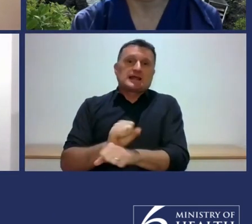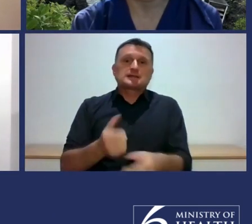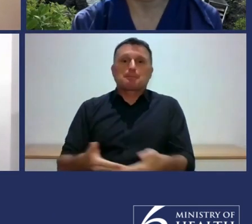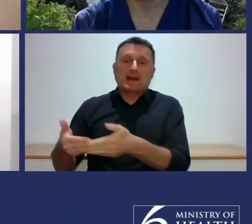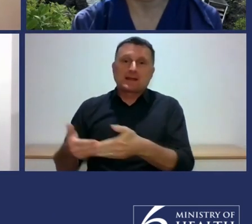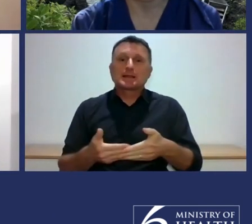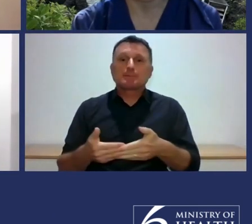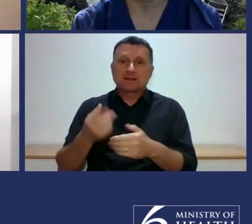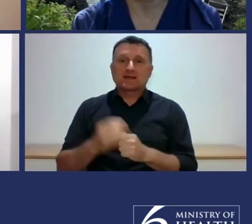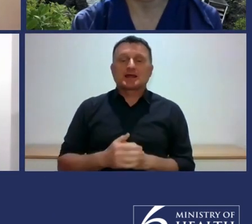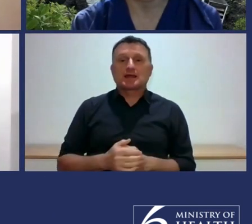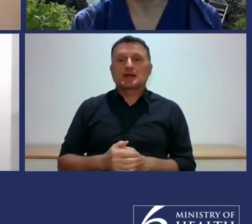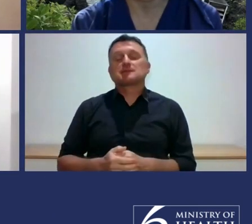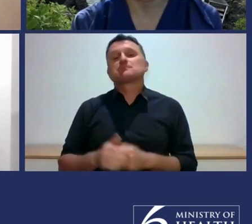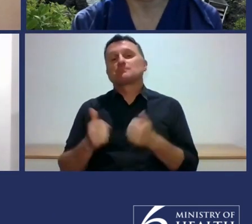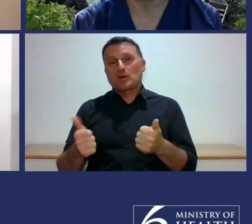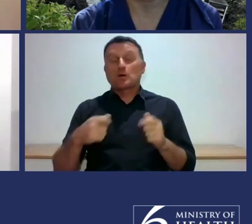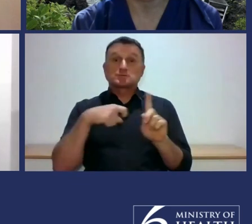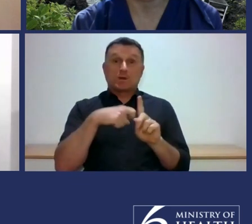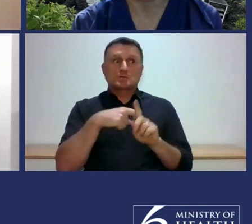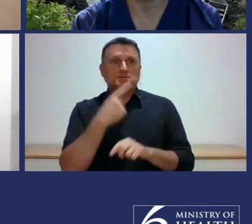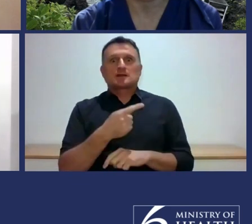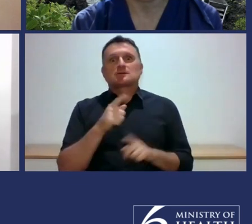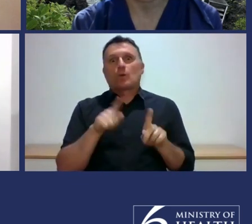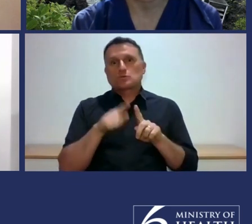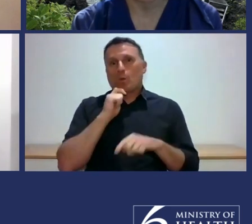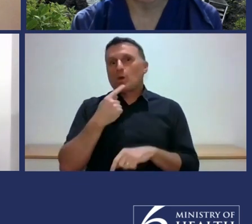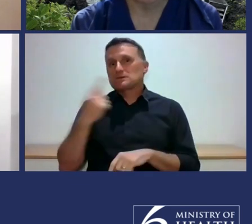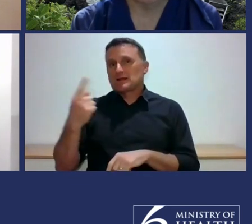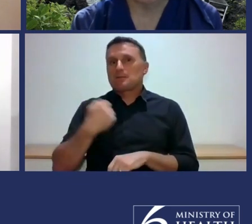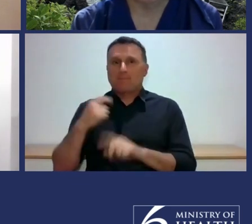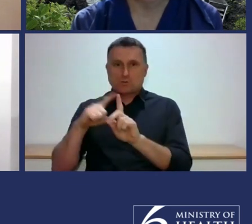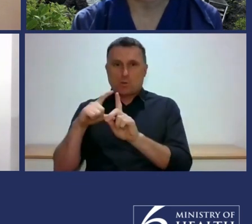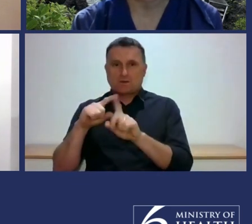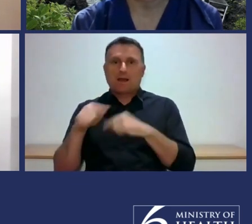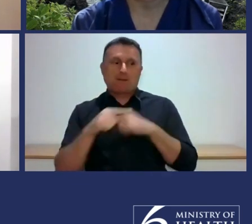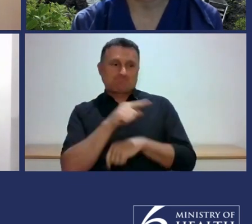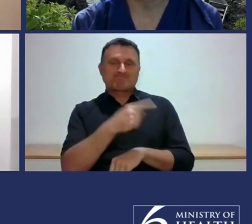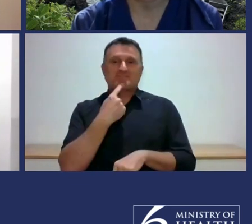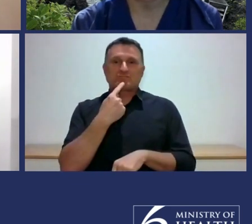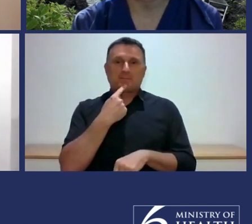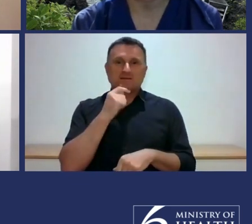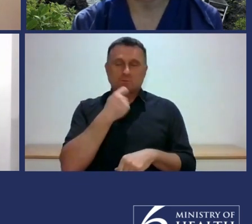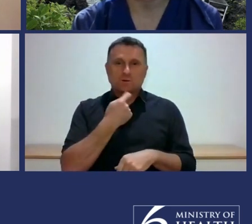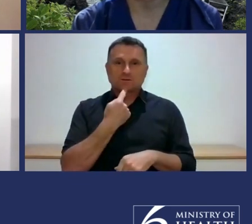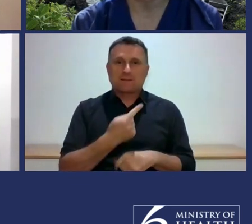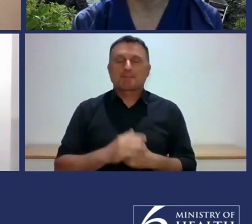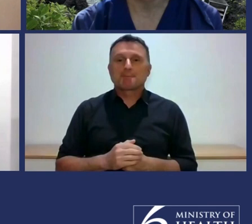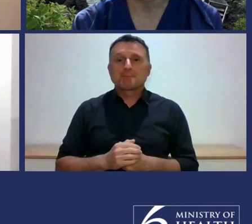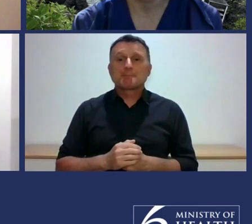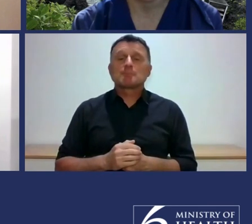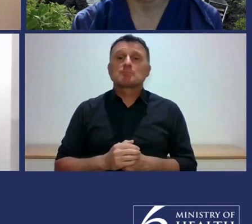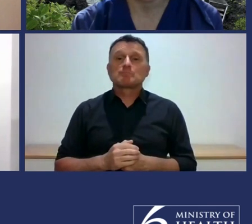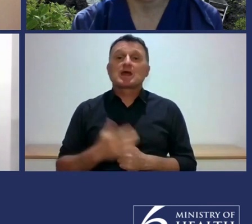I'll make sure I tell my daughter when I go back and see her soon. We've also got, we've got a couple of questions about how